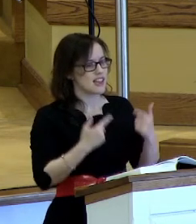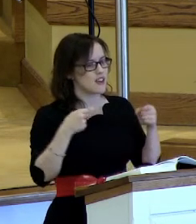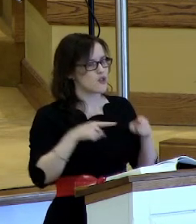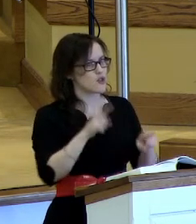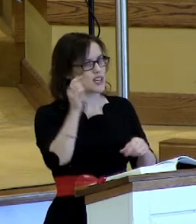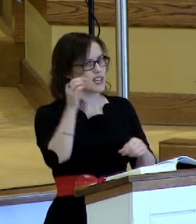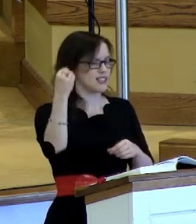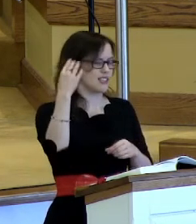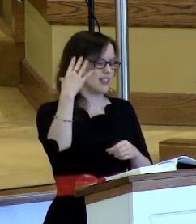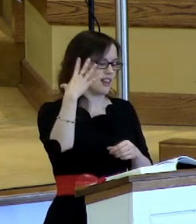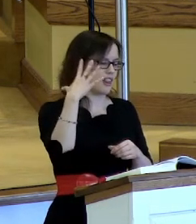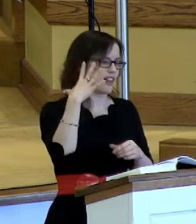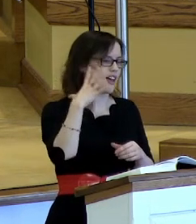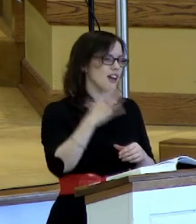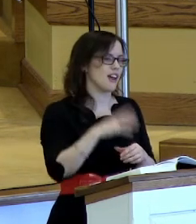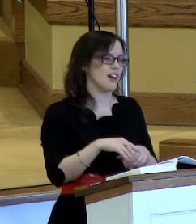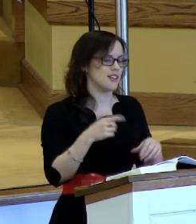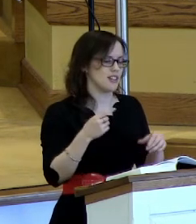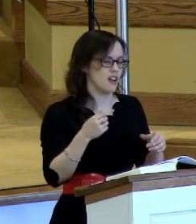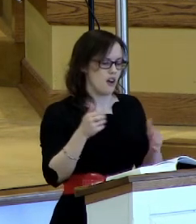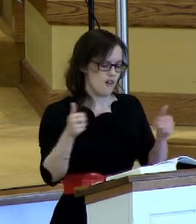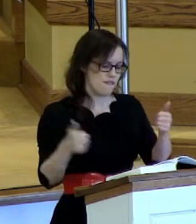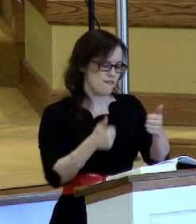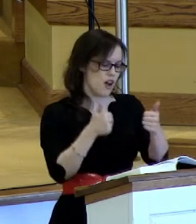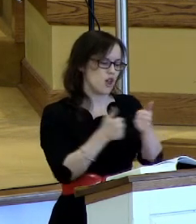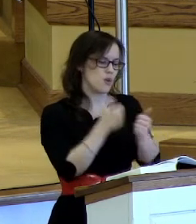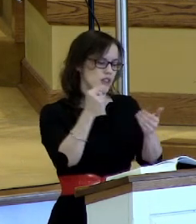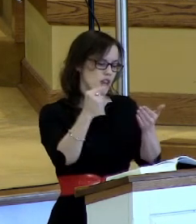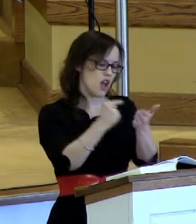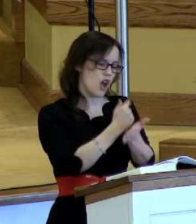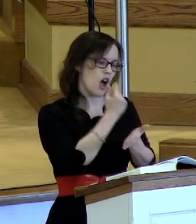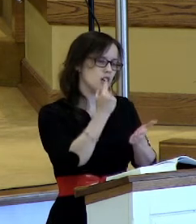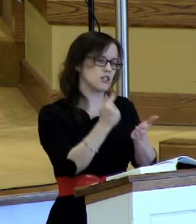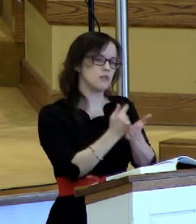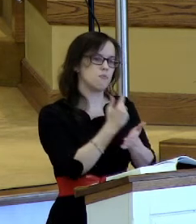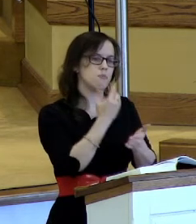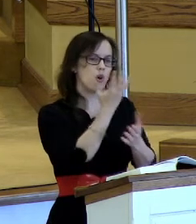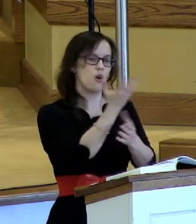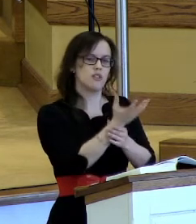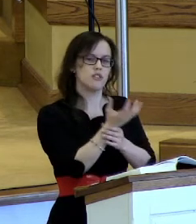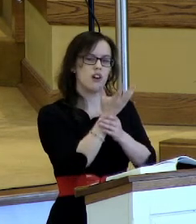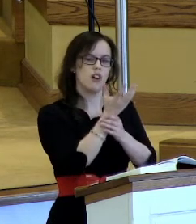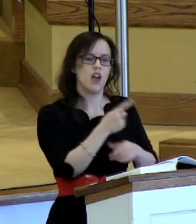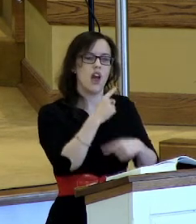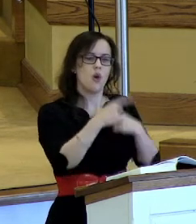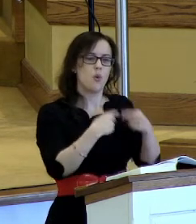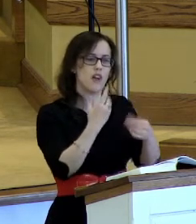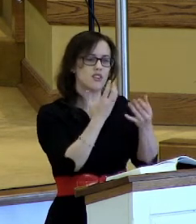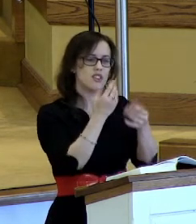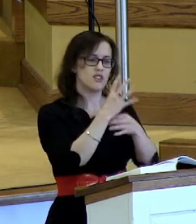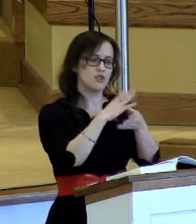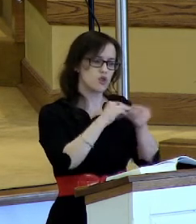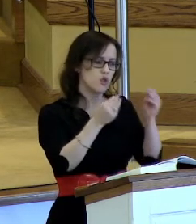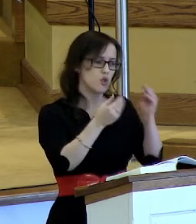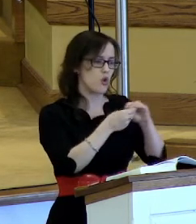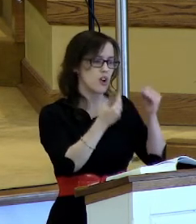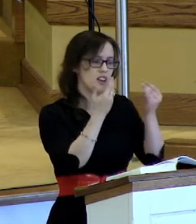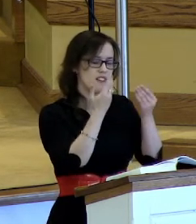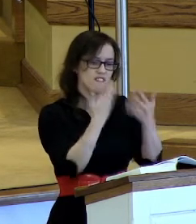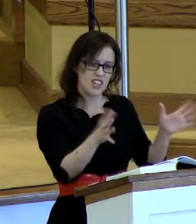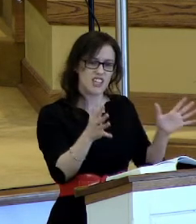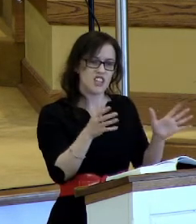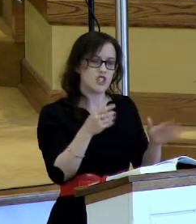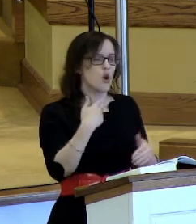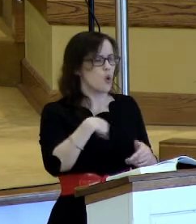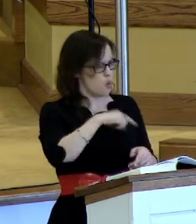light of his victory, following his gospel call. And when the story